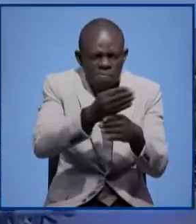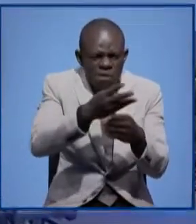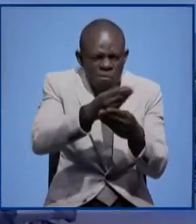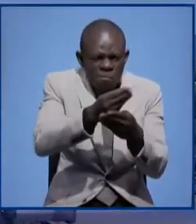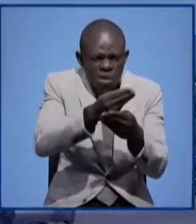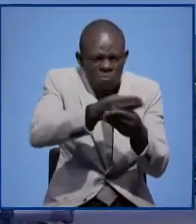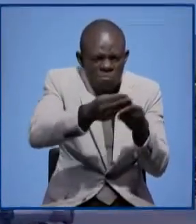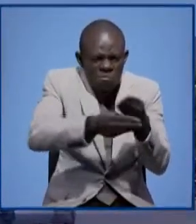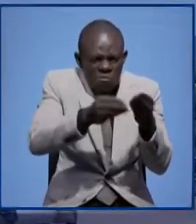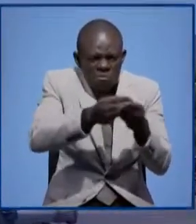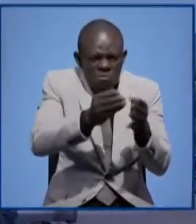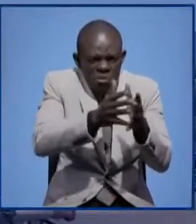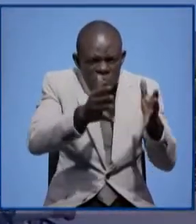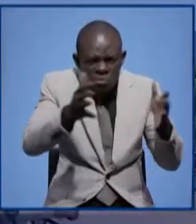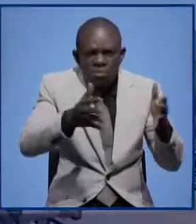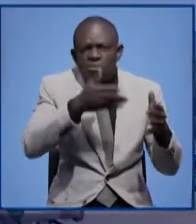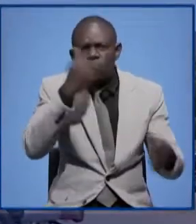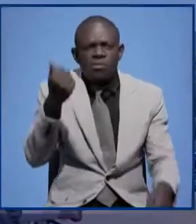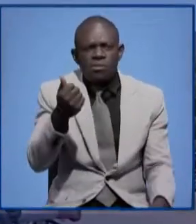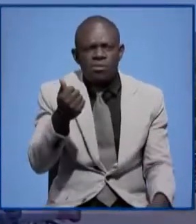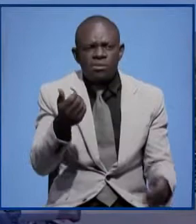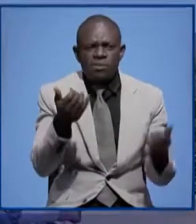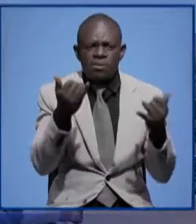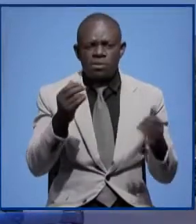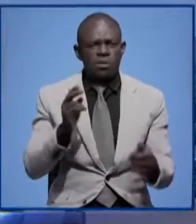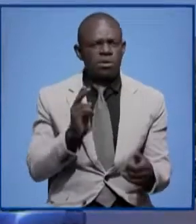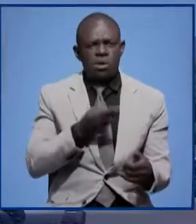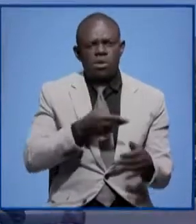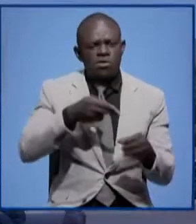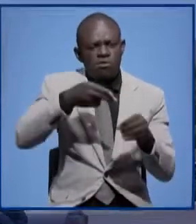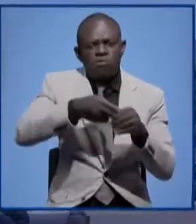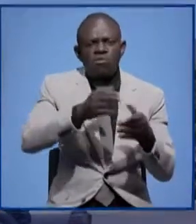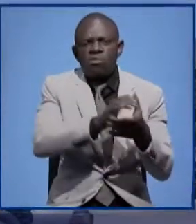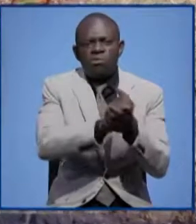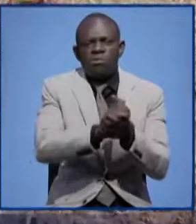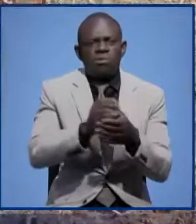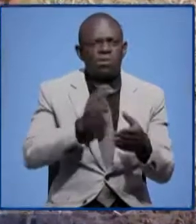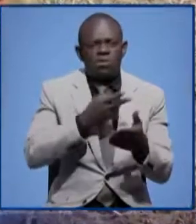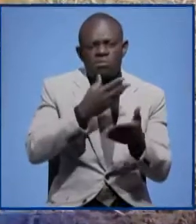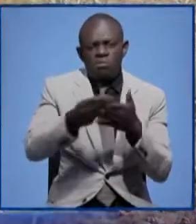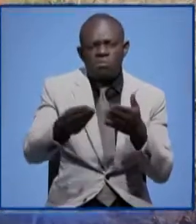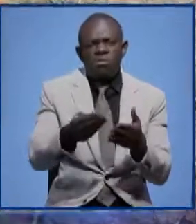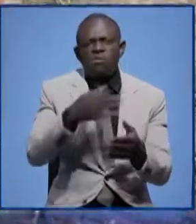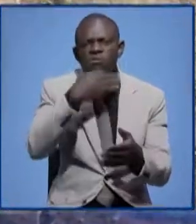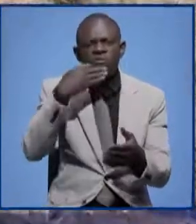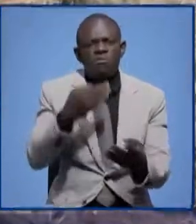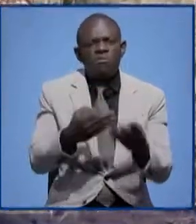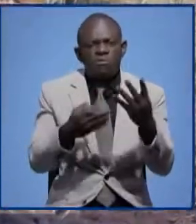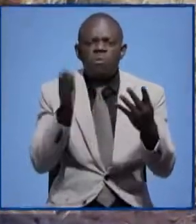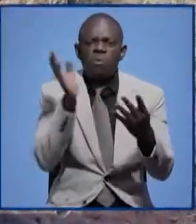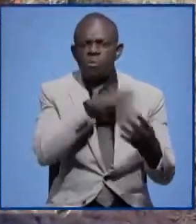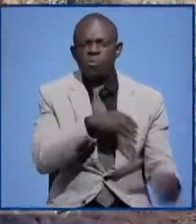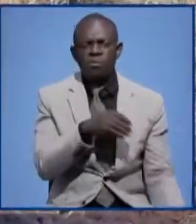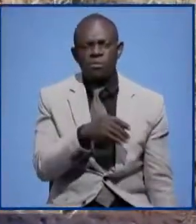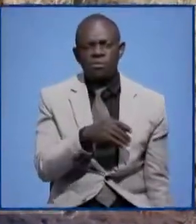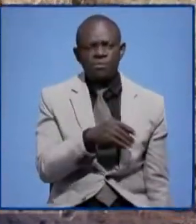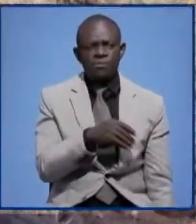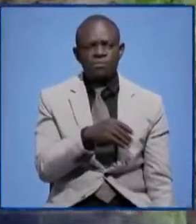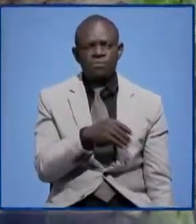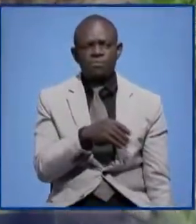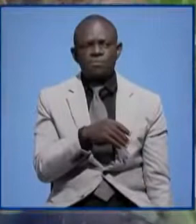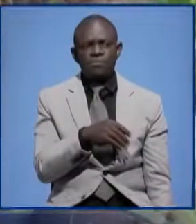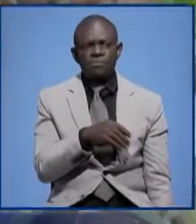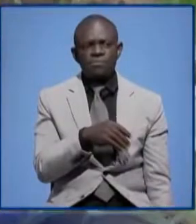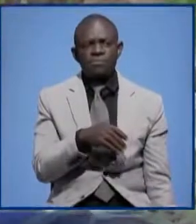buses. That is what has made us now be able to buy four farms. According to Mr. Chira, there are currently